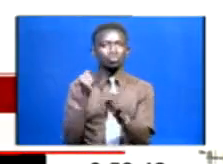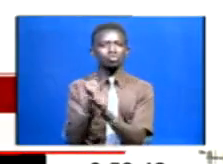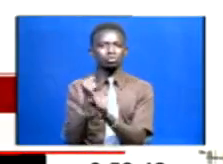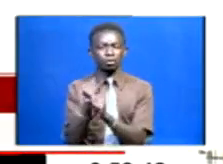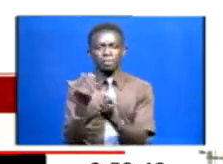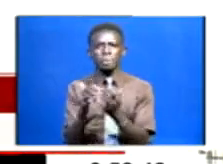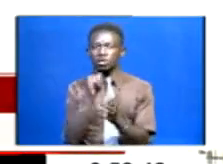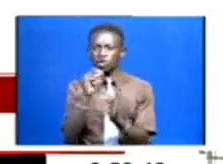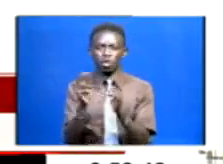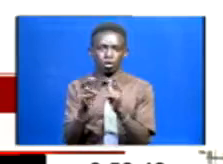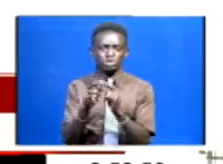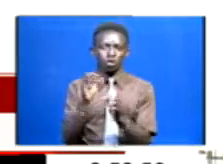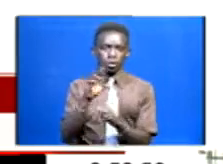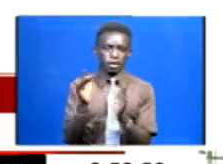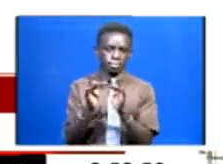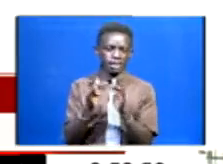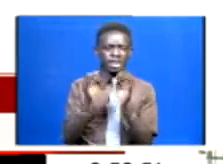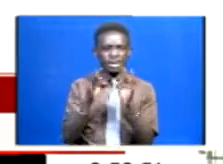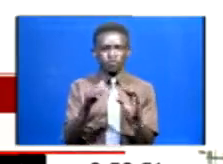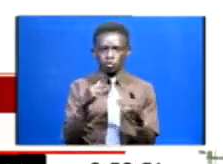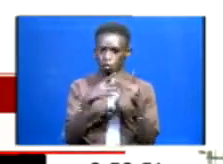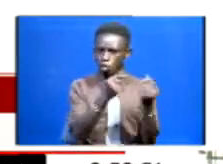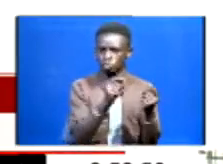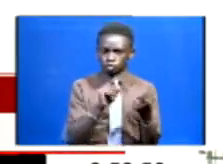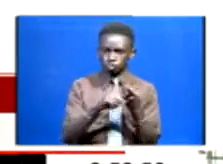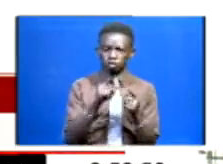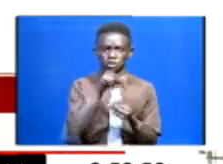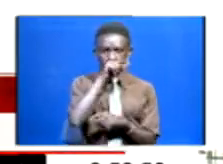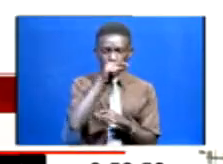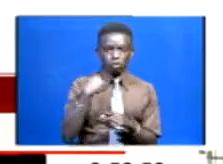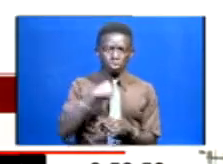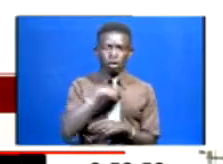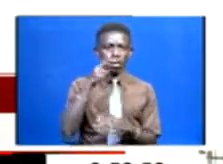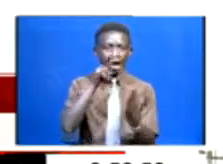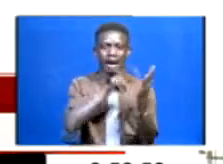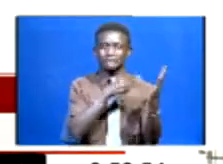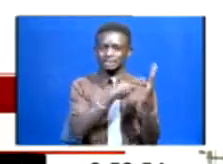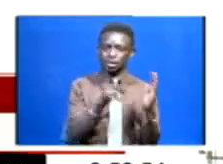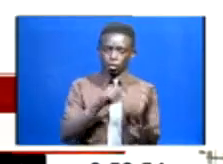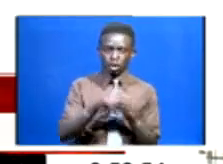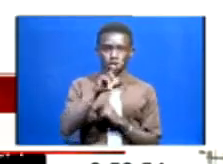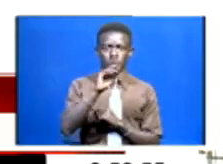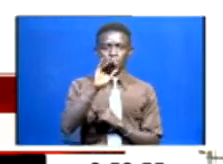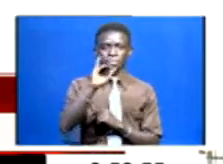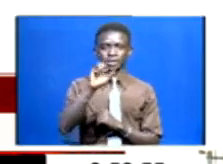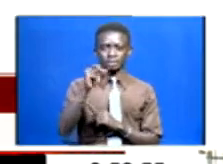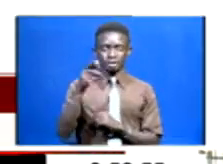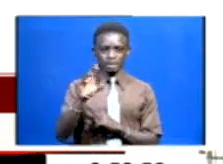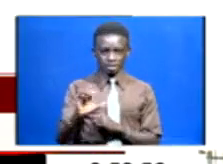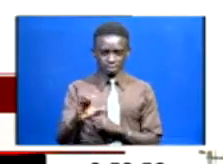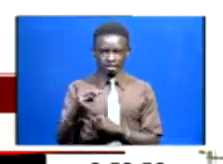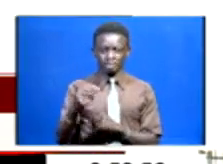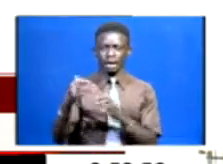if you go to Twitter today, maybe we hashtag Robisearch, for example, you'll be able to see Robisearch trending, and whatever is there is